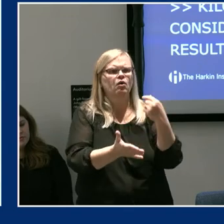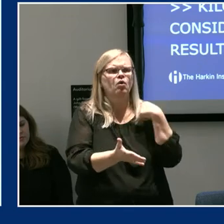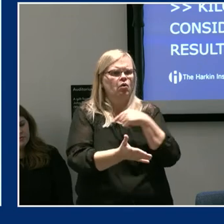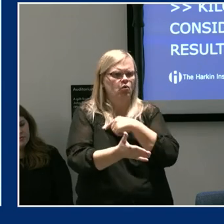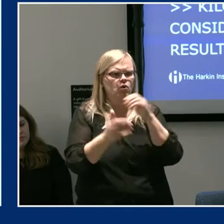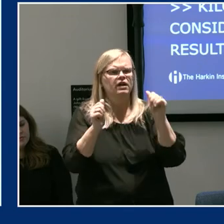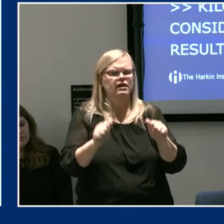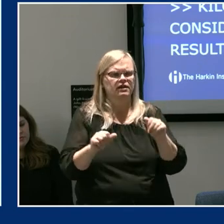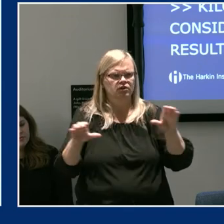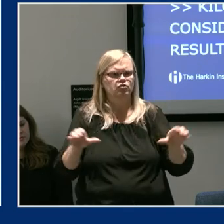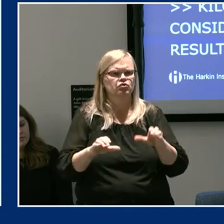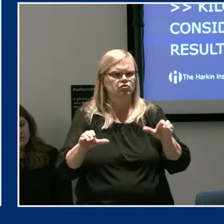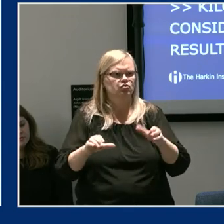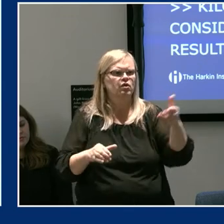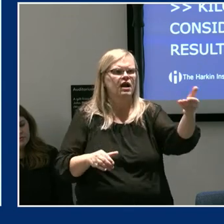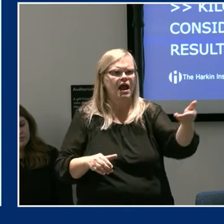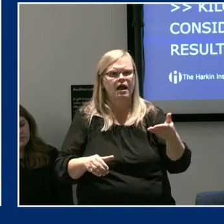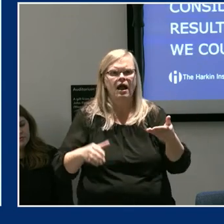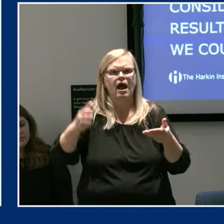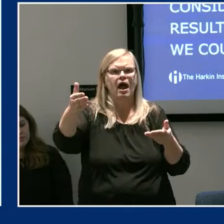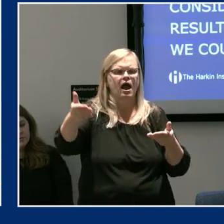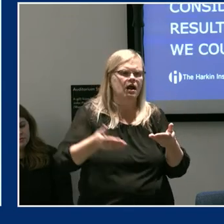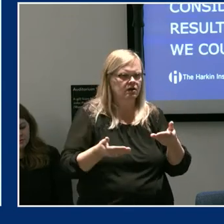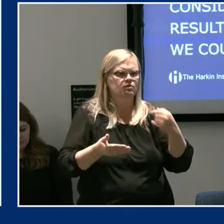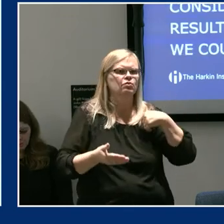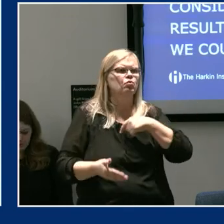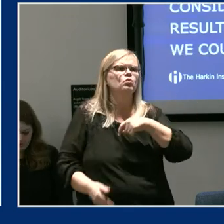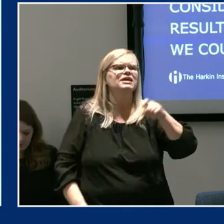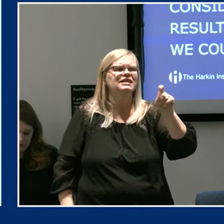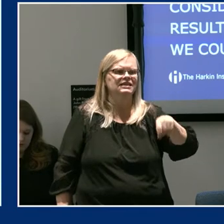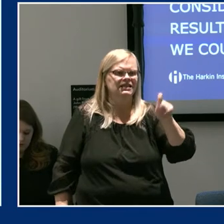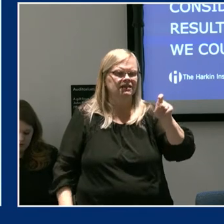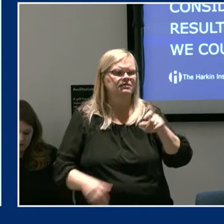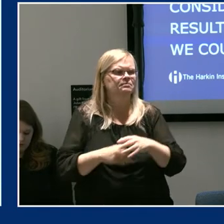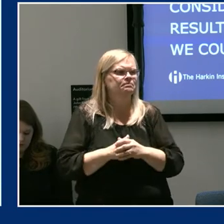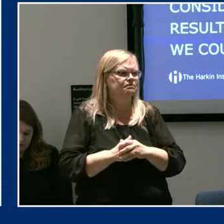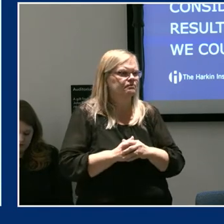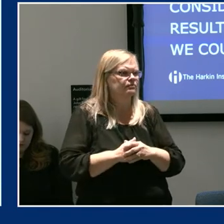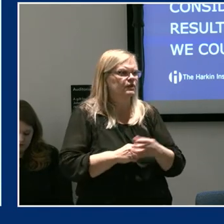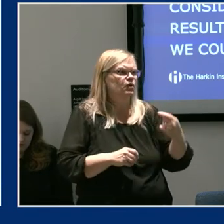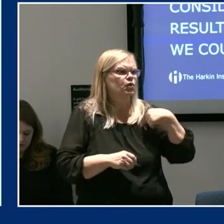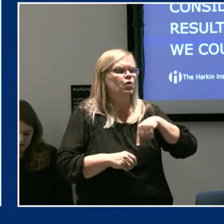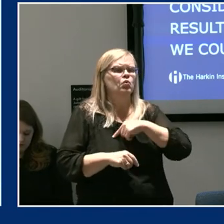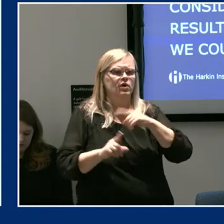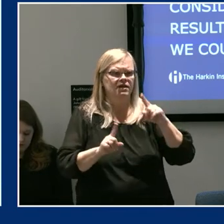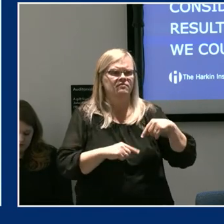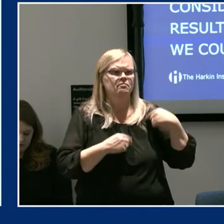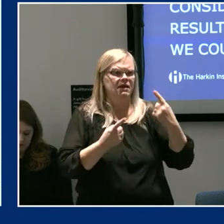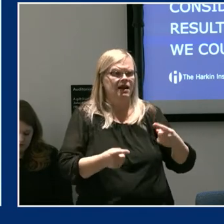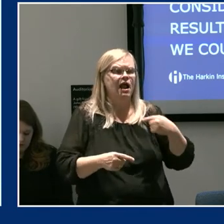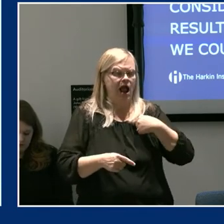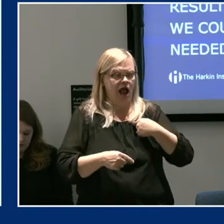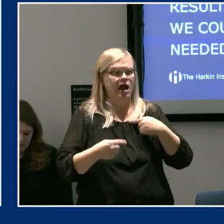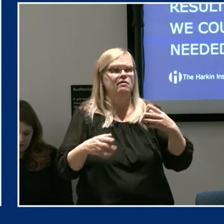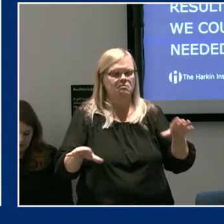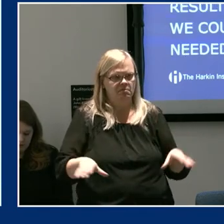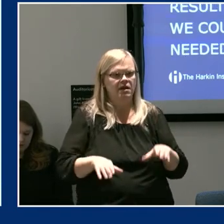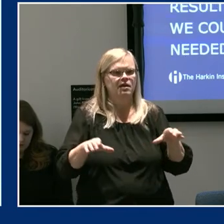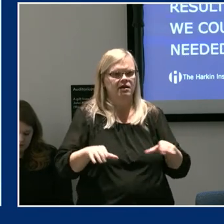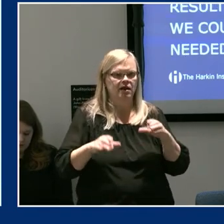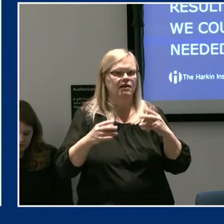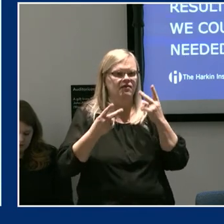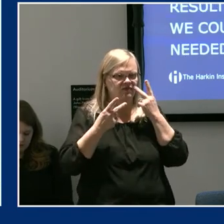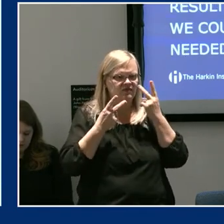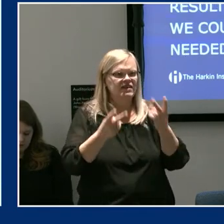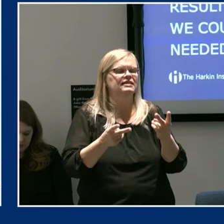the level of hiring that we have needed. So I have been making visits